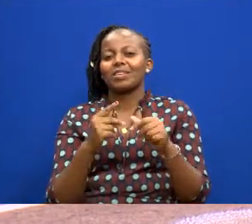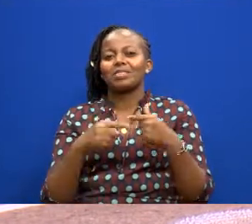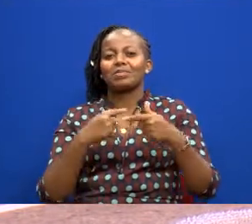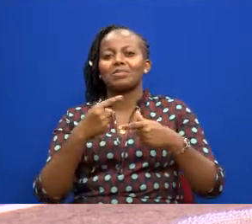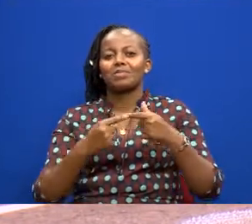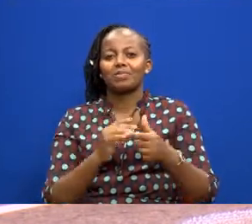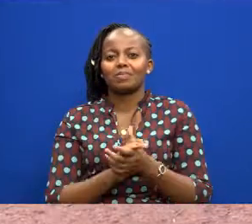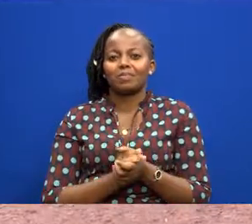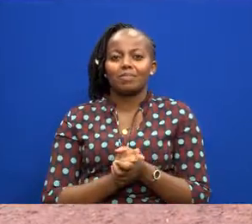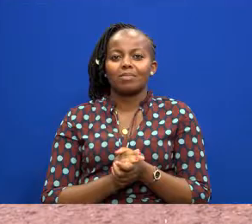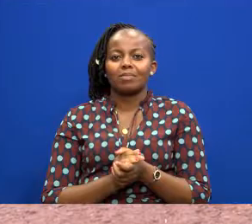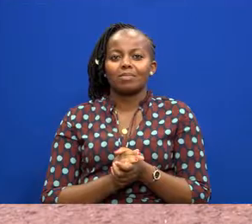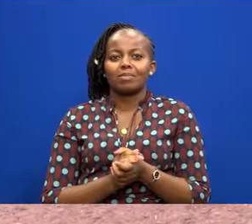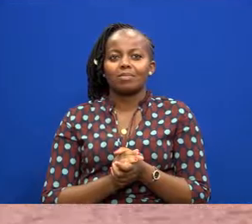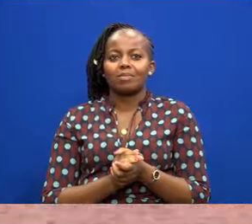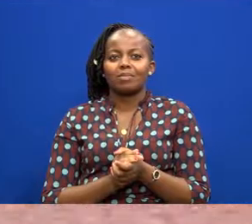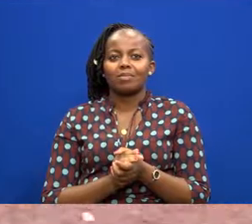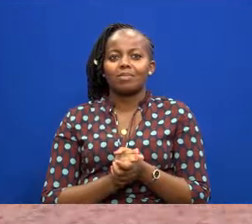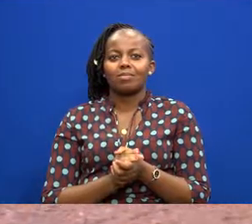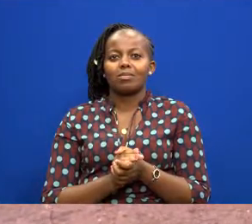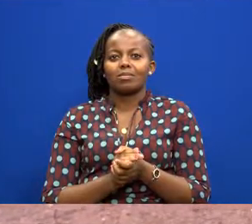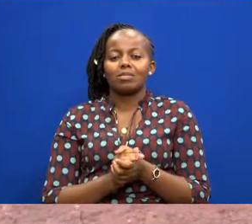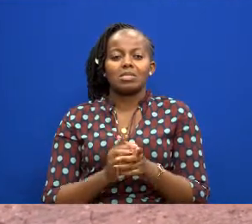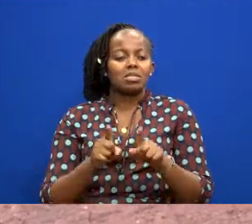Be careful, don't step on the line.